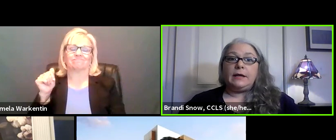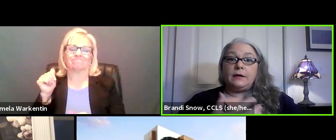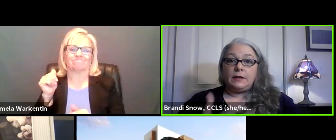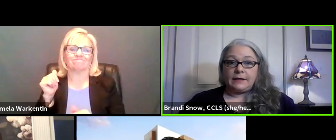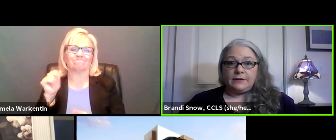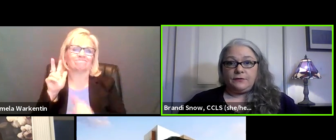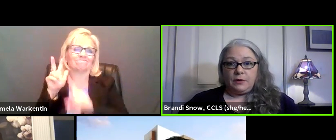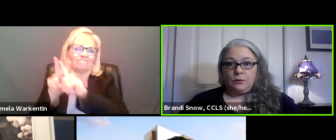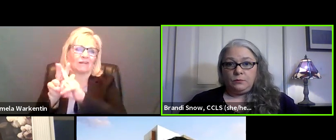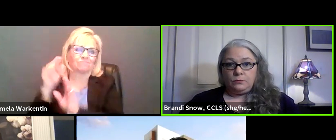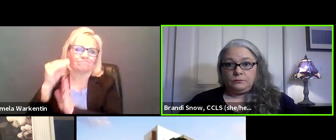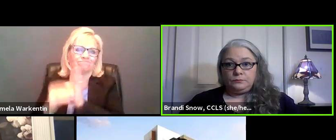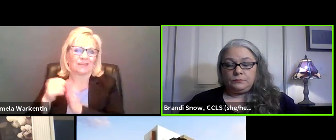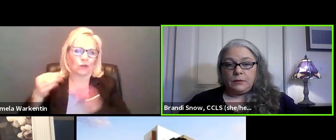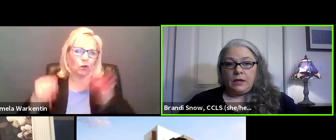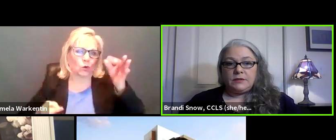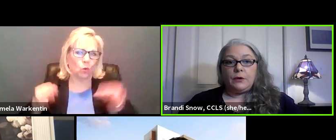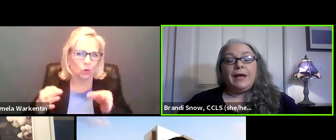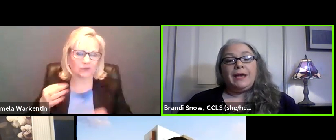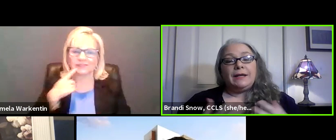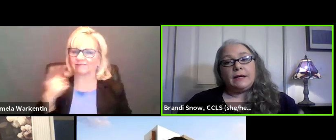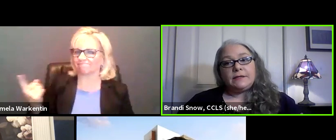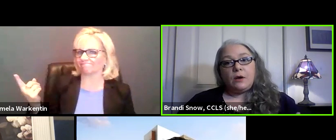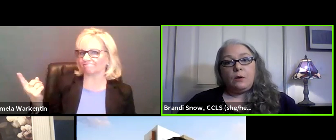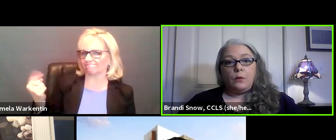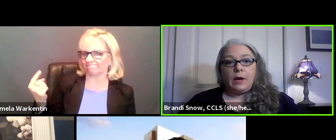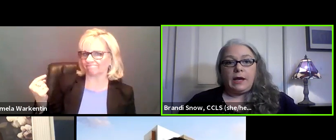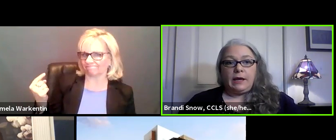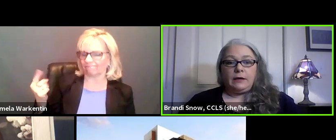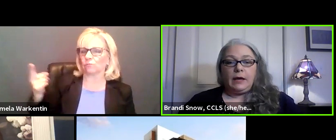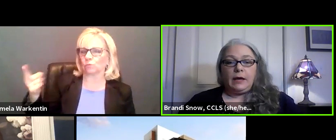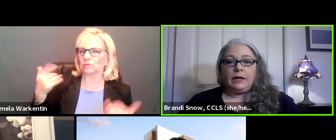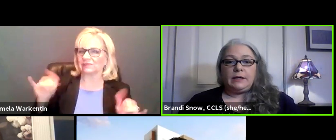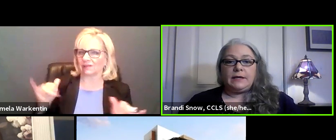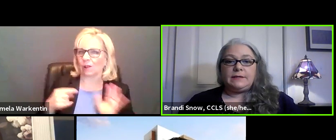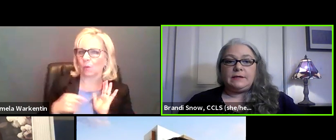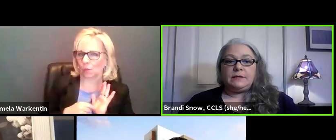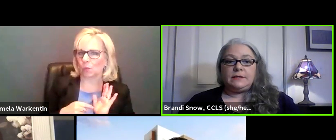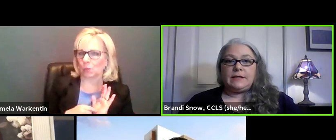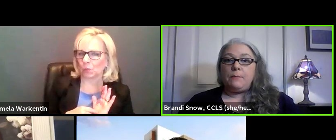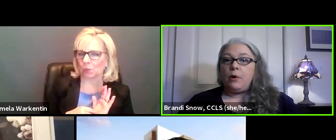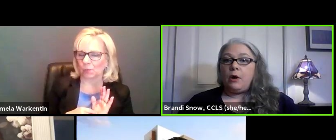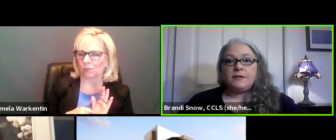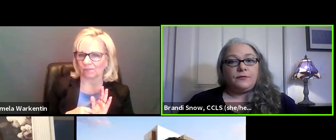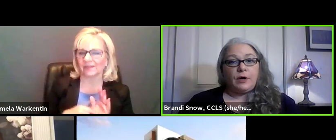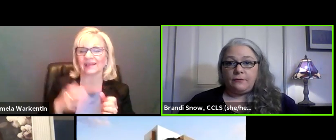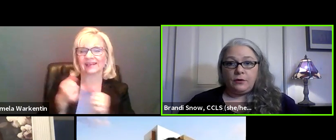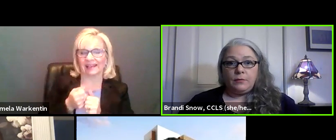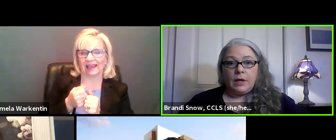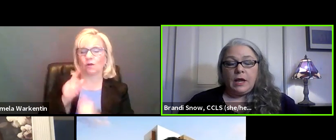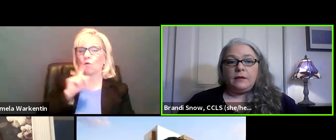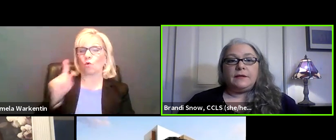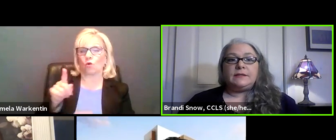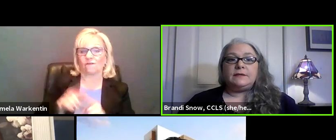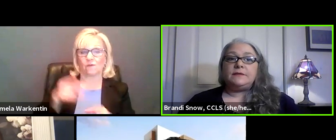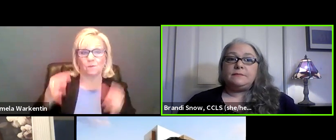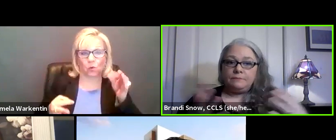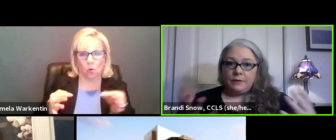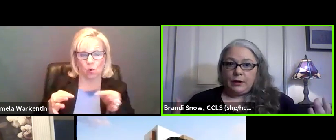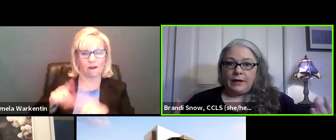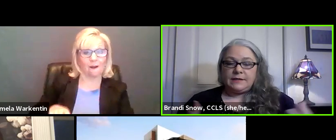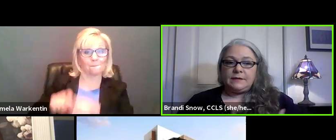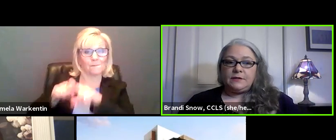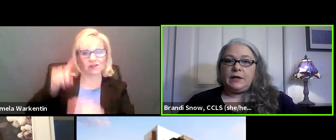that and collect it from you. So it doesn't go away. It's not paused forever. This